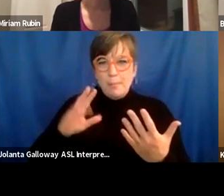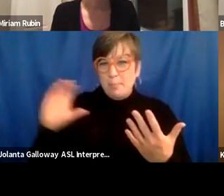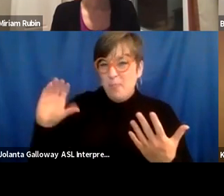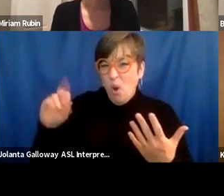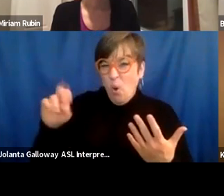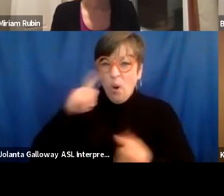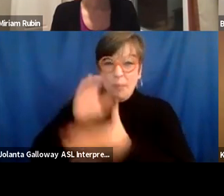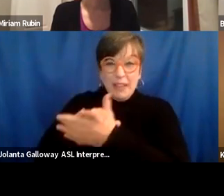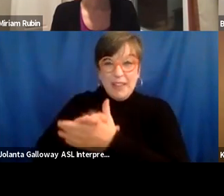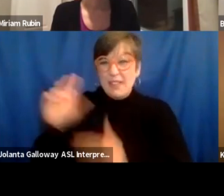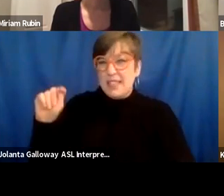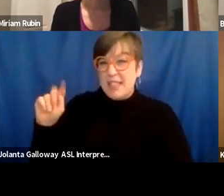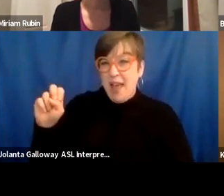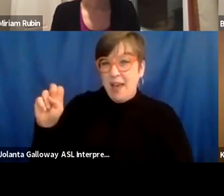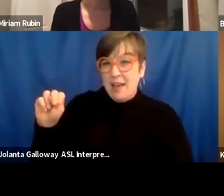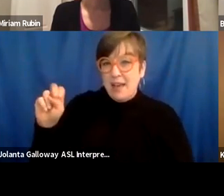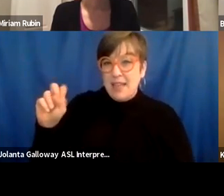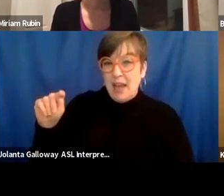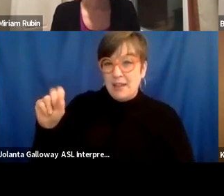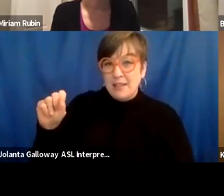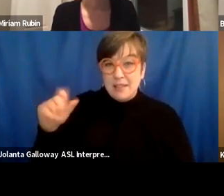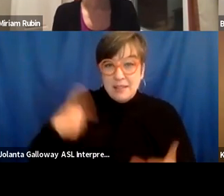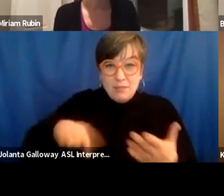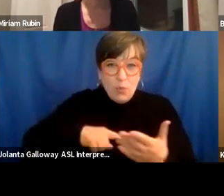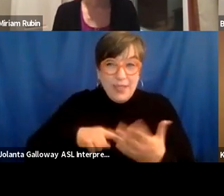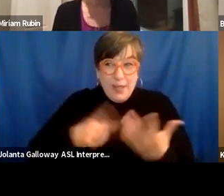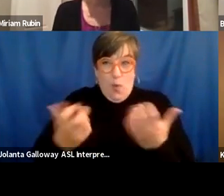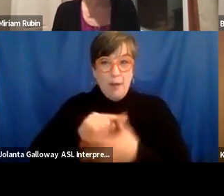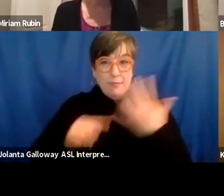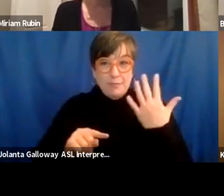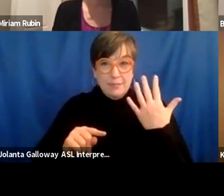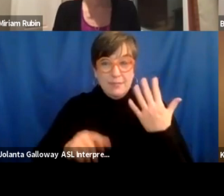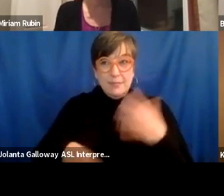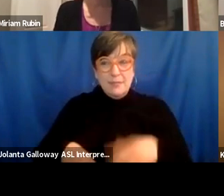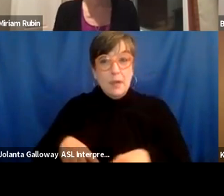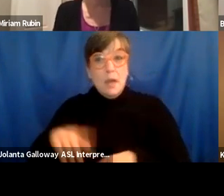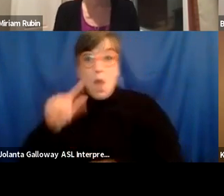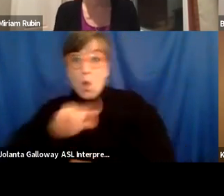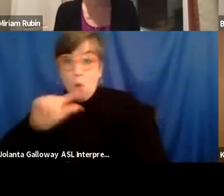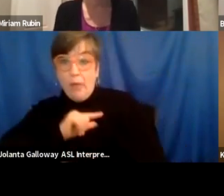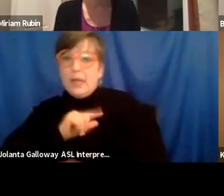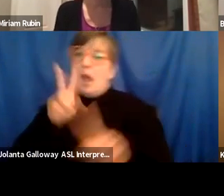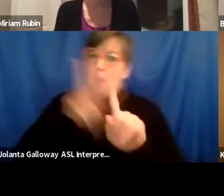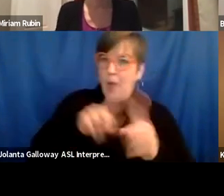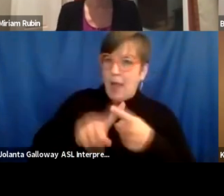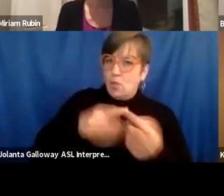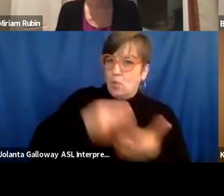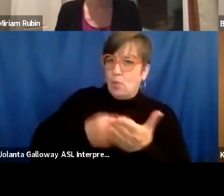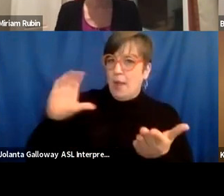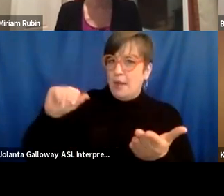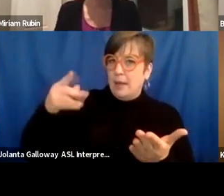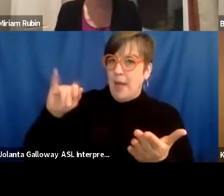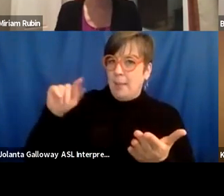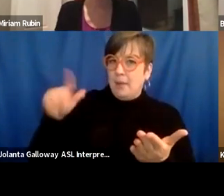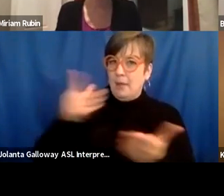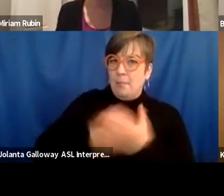for quality and guaranteeing it. We're gonna see that foundation for quality apply to the capital budget and move in that direction as well. It's time for us to start guaranteeing